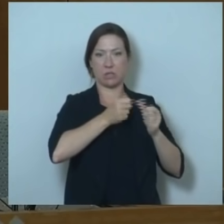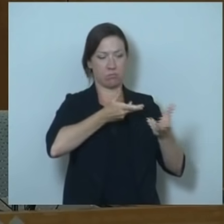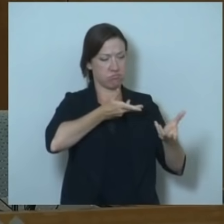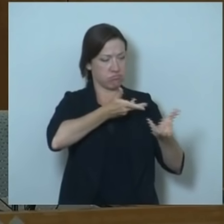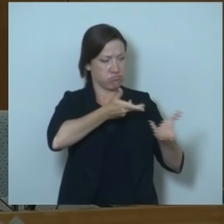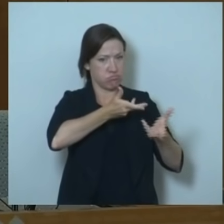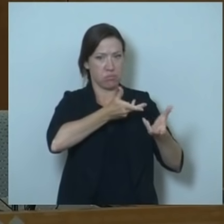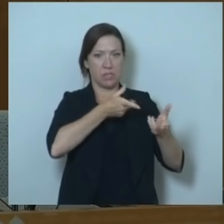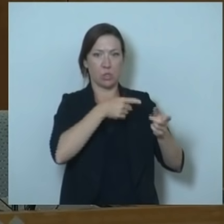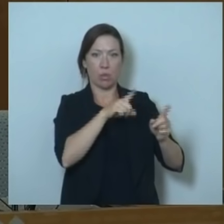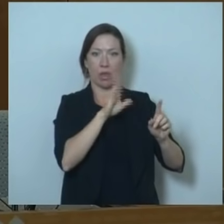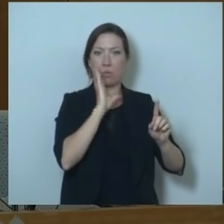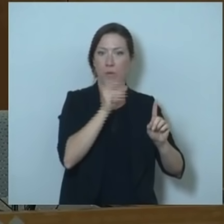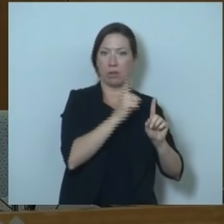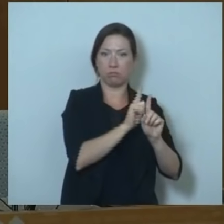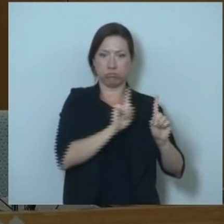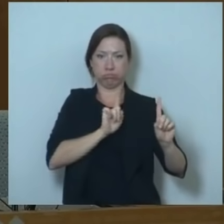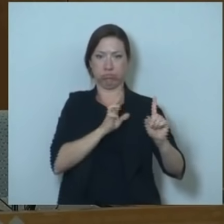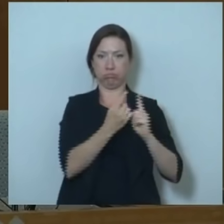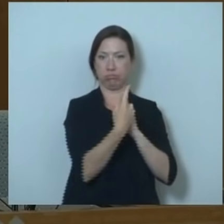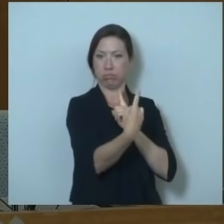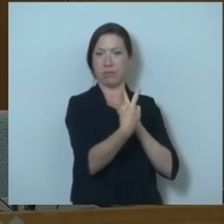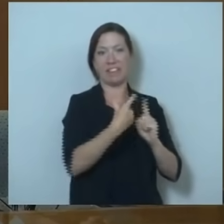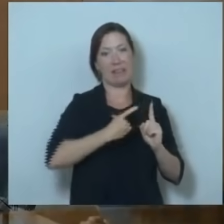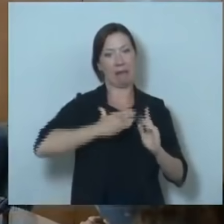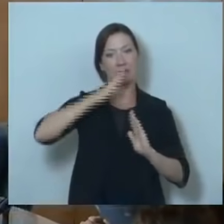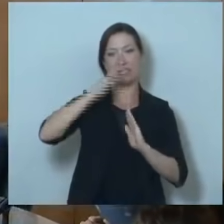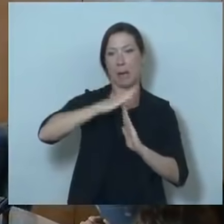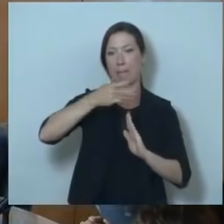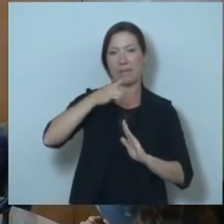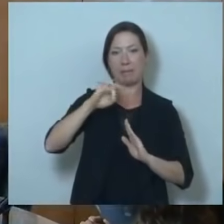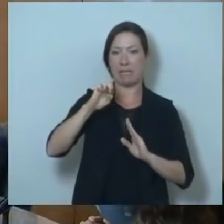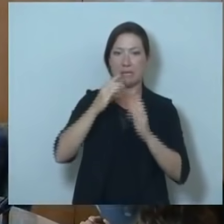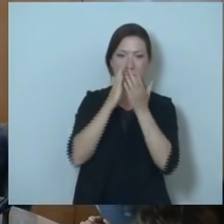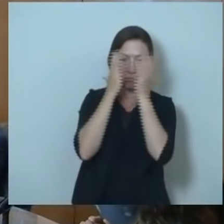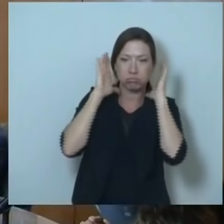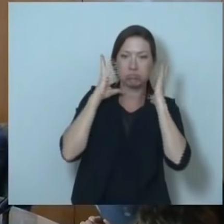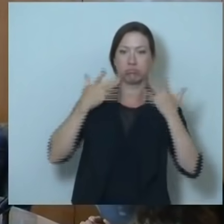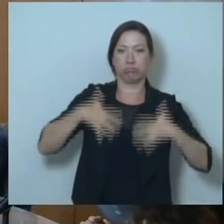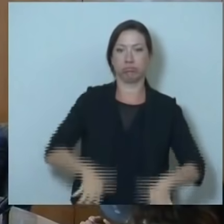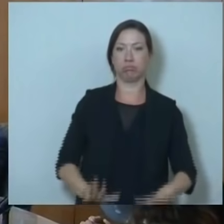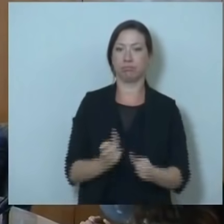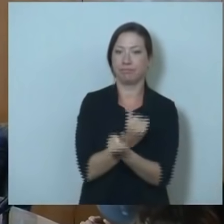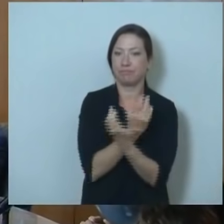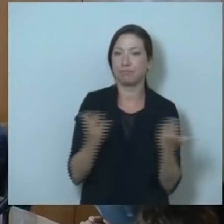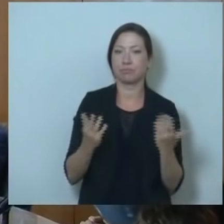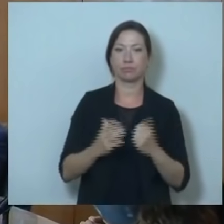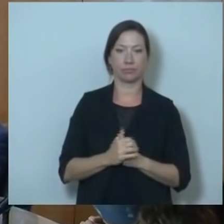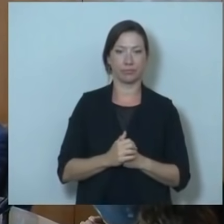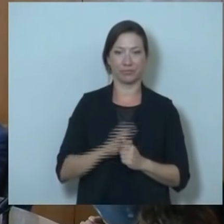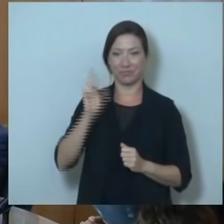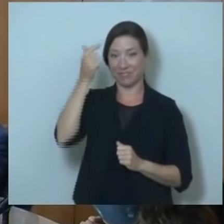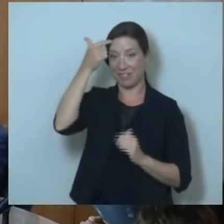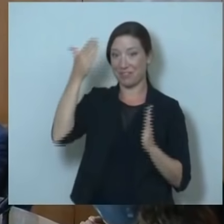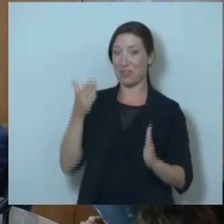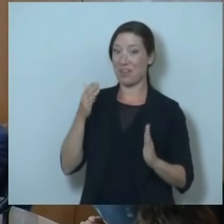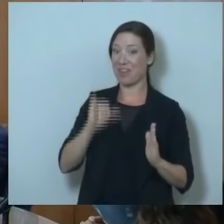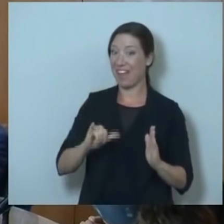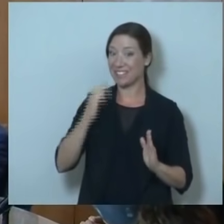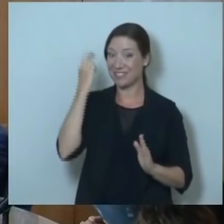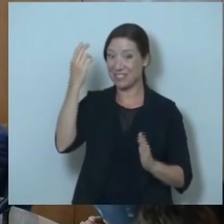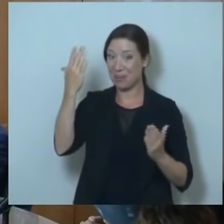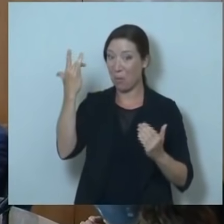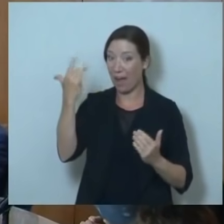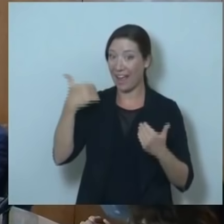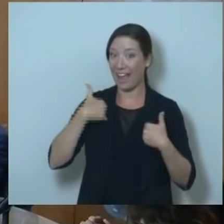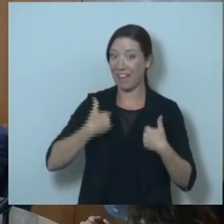observed. And yes, they are in the highest level of PPE. Thank you. Right. And this is why you have an expert with you, because I said 3 and the